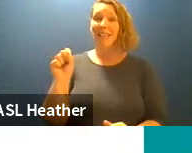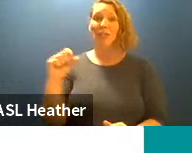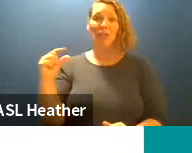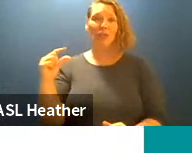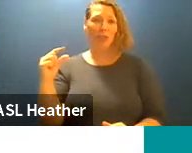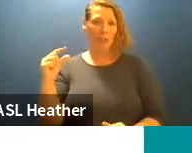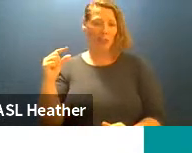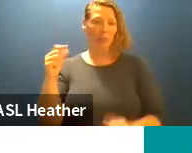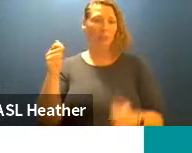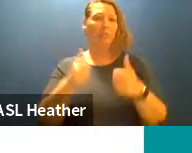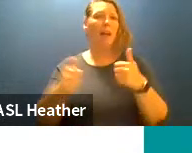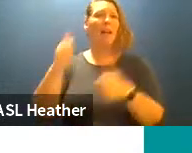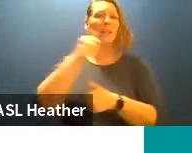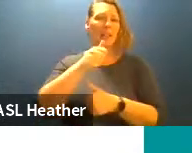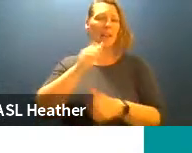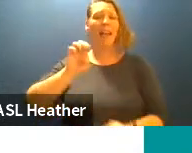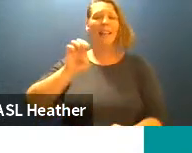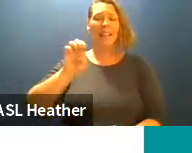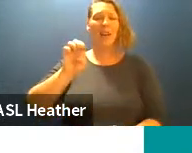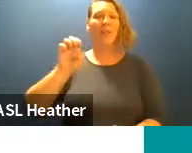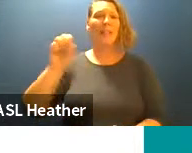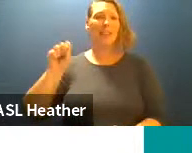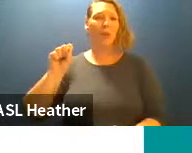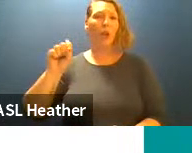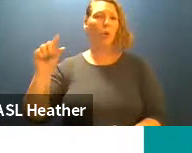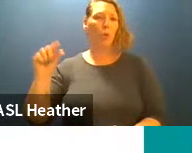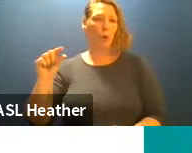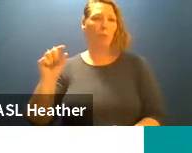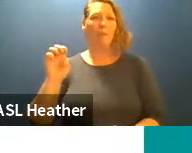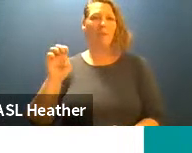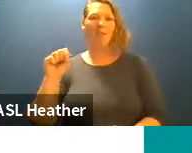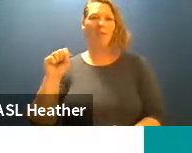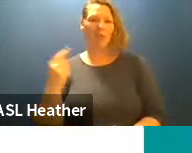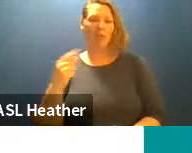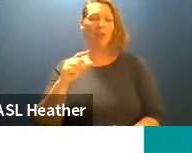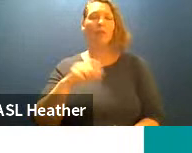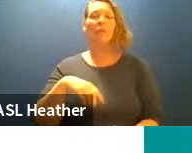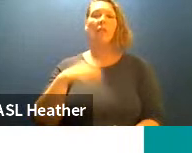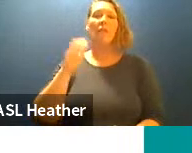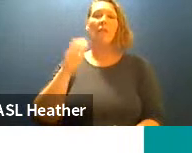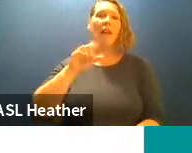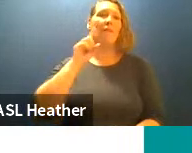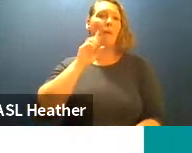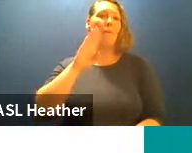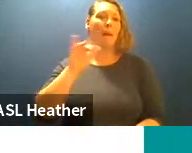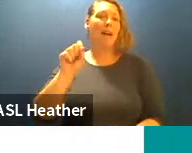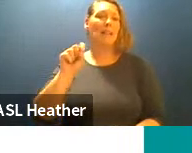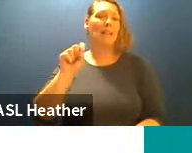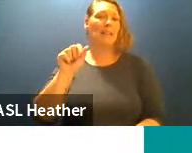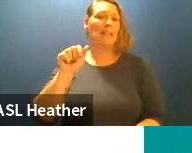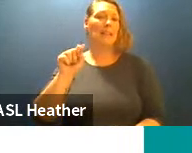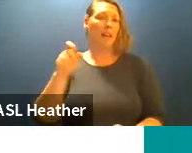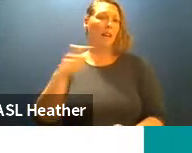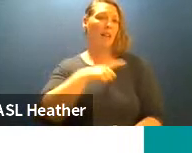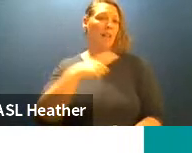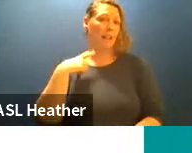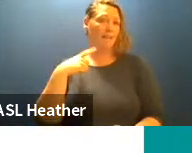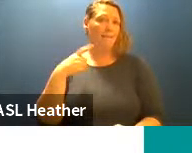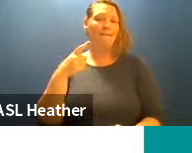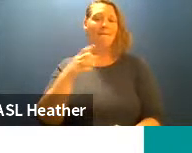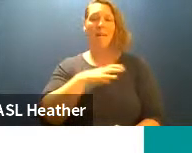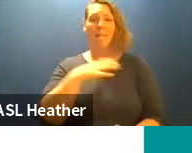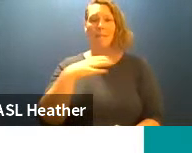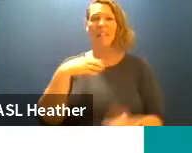Group, on messages that we are carrying forward to the Bi-State Legislative Committee. So next